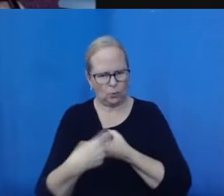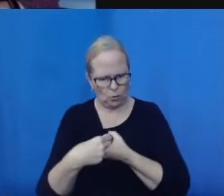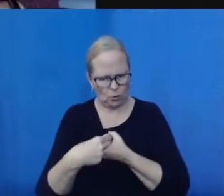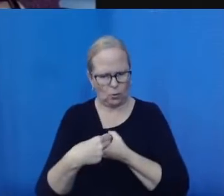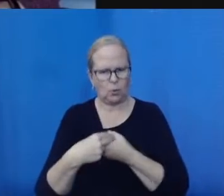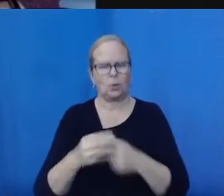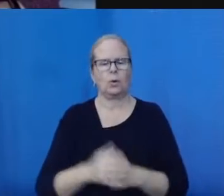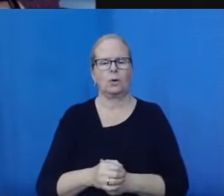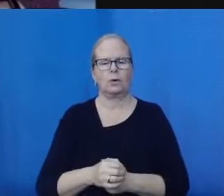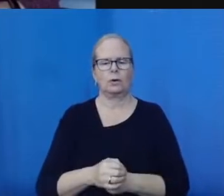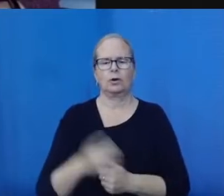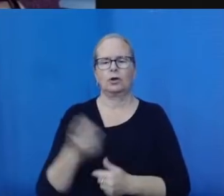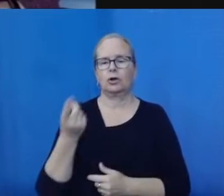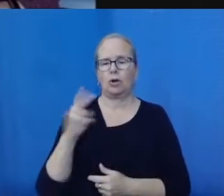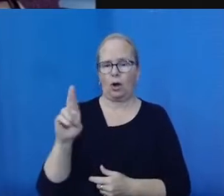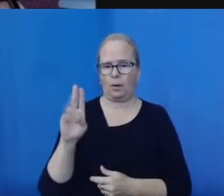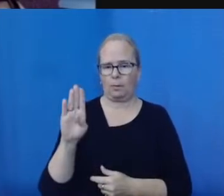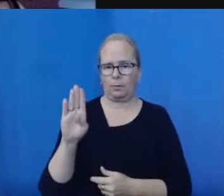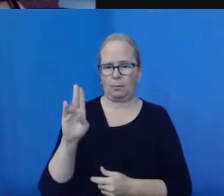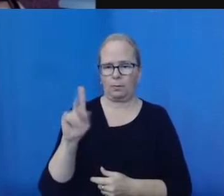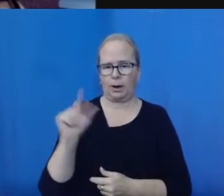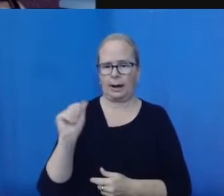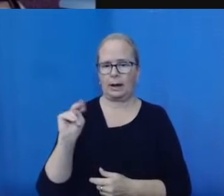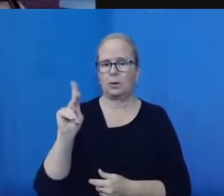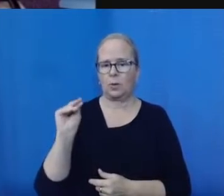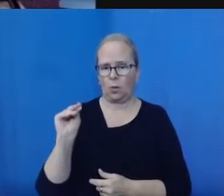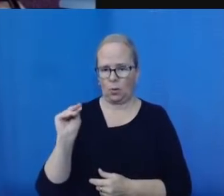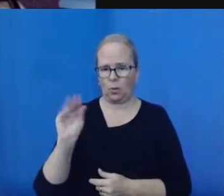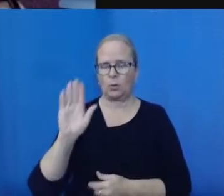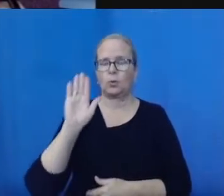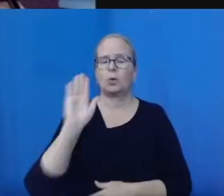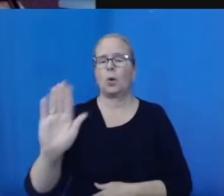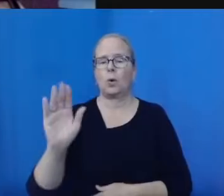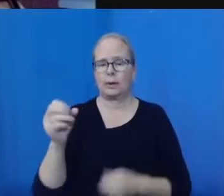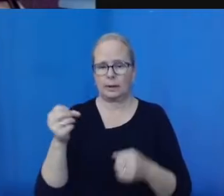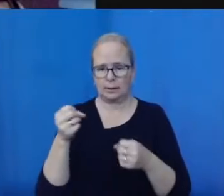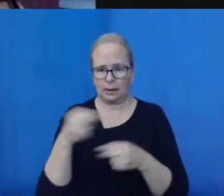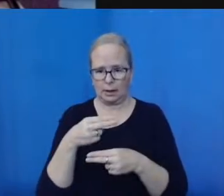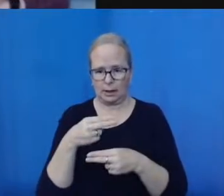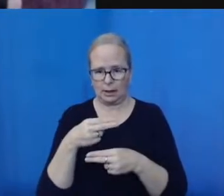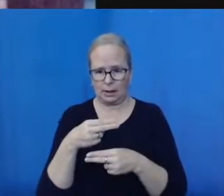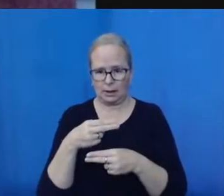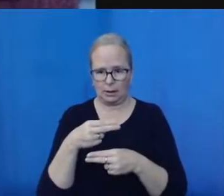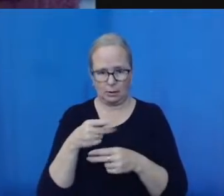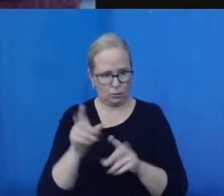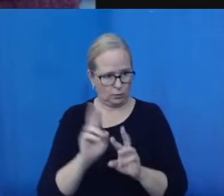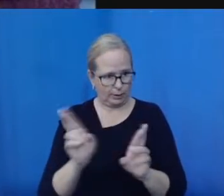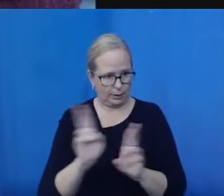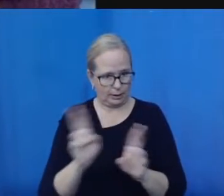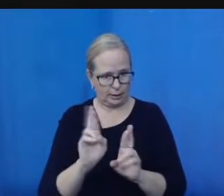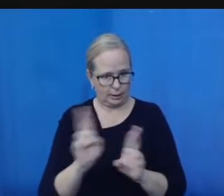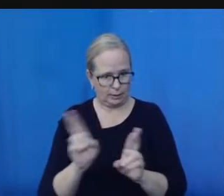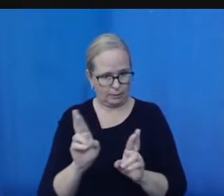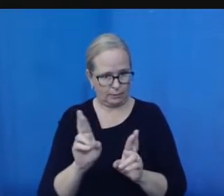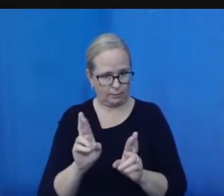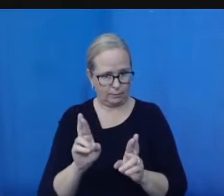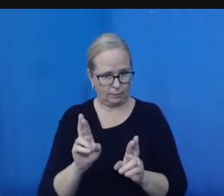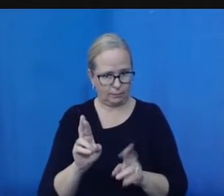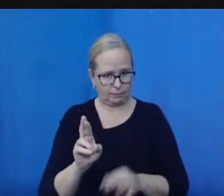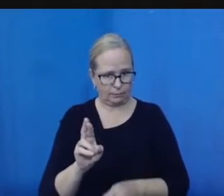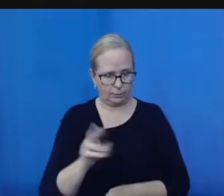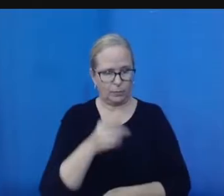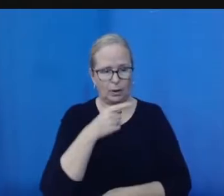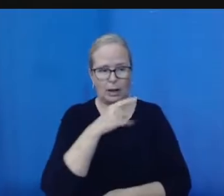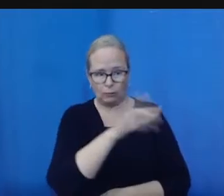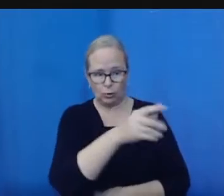just say next slide and we will make that happen for you. And thank you so much for taking the time to prepare this presentation.